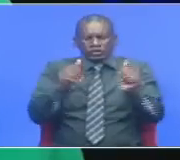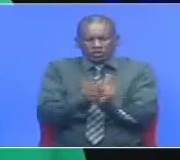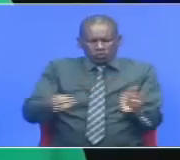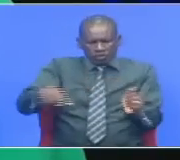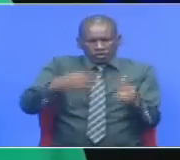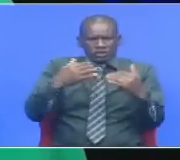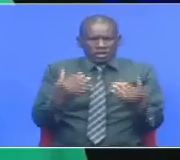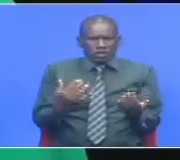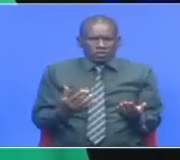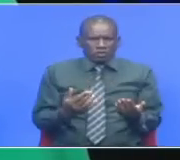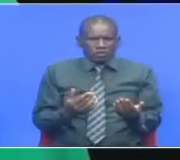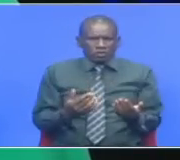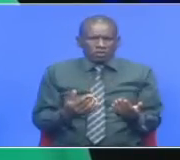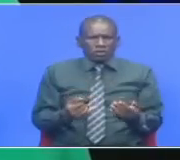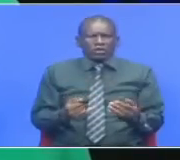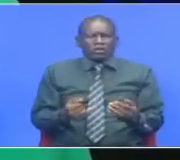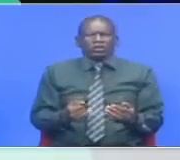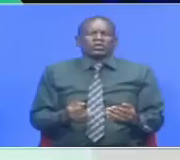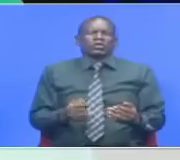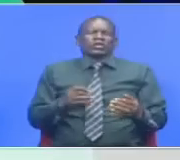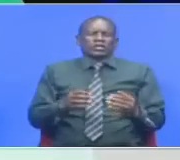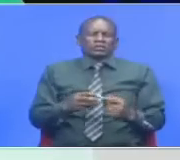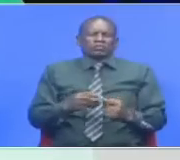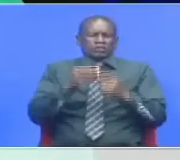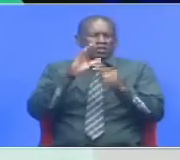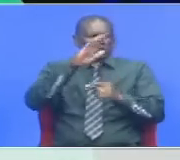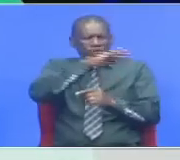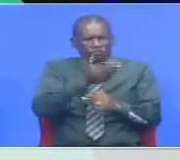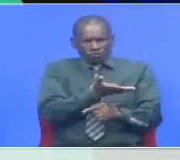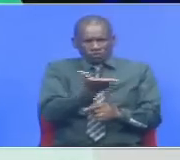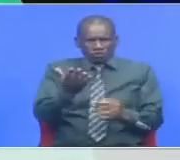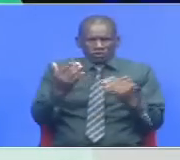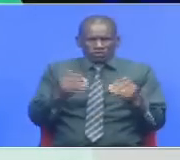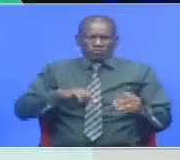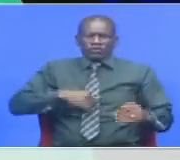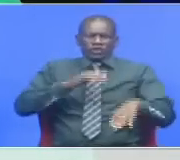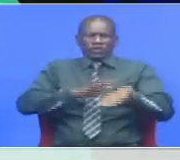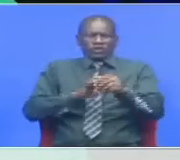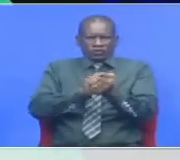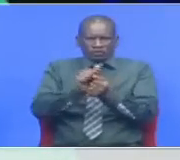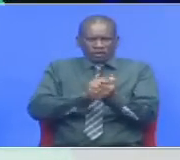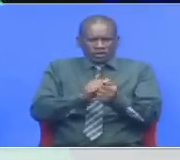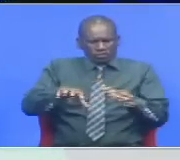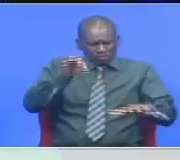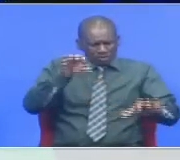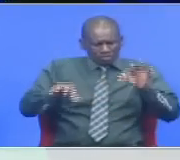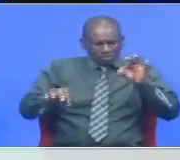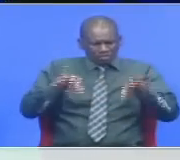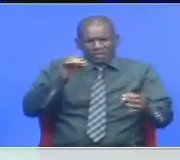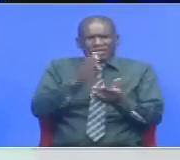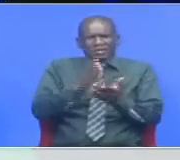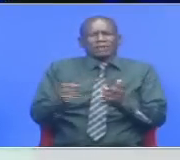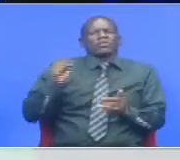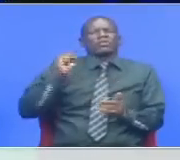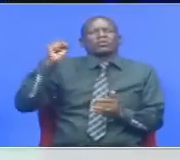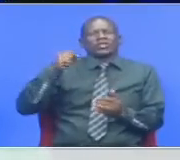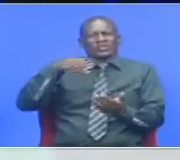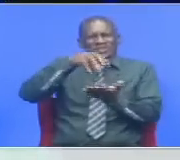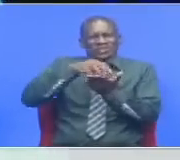now to cap this Christmas Eve for you. For this week's Feel Good Friday, we sample some of the political intrigues that